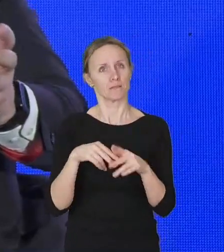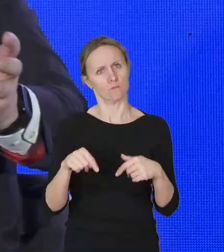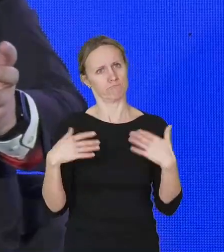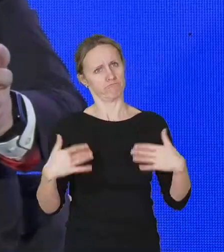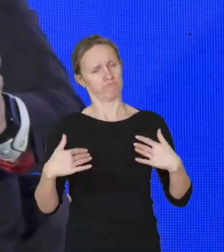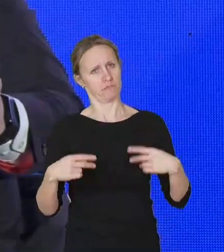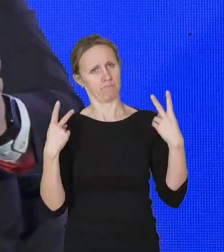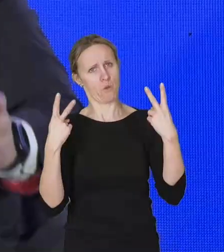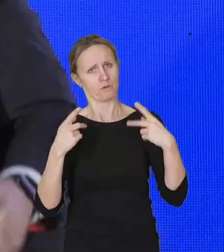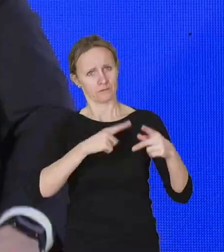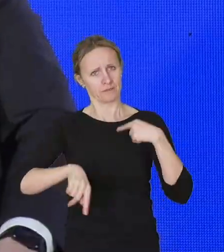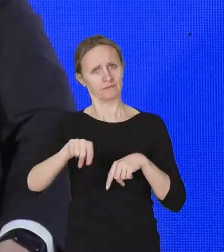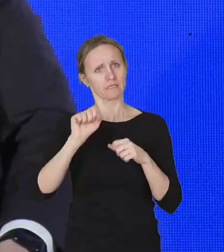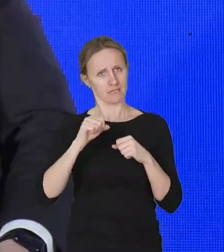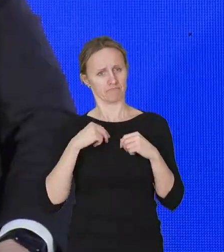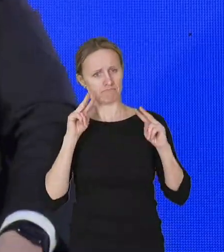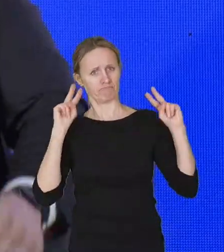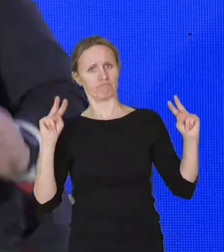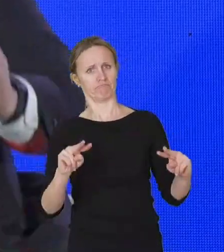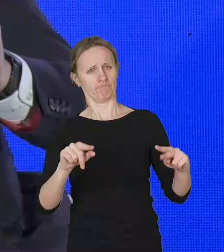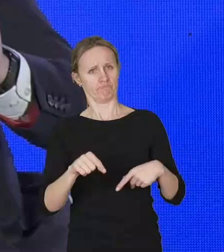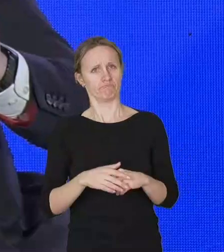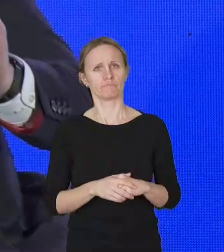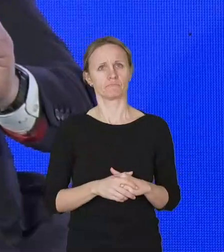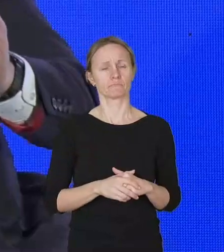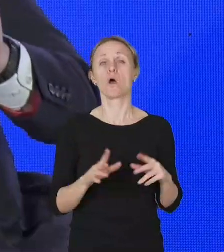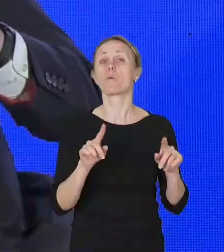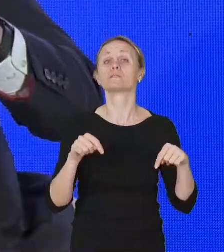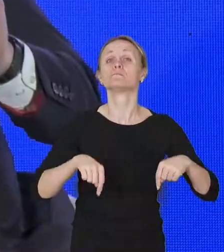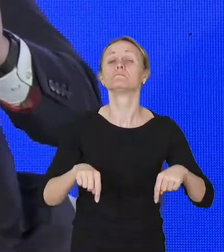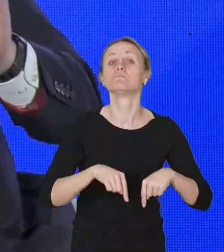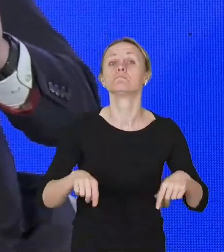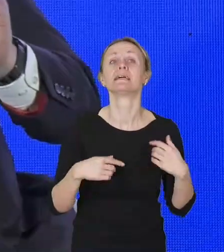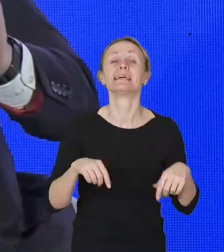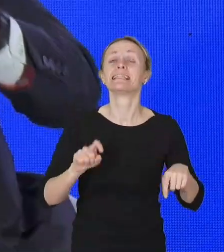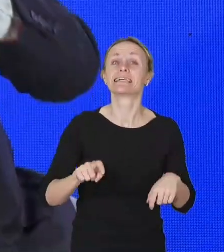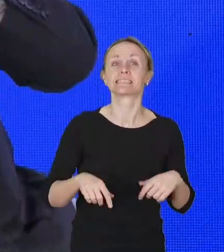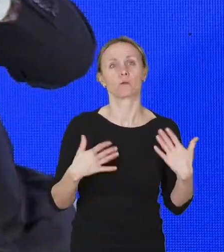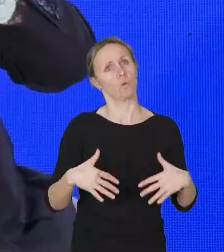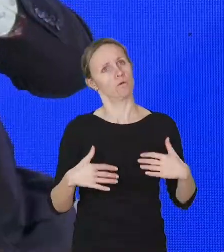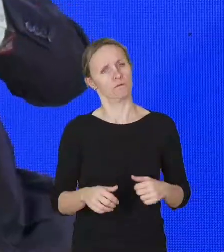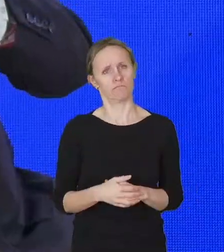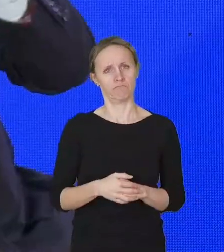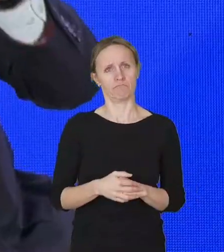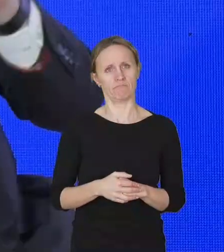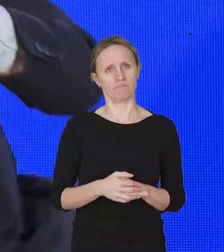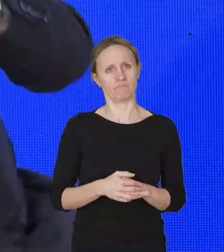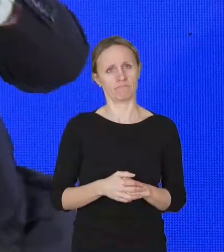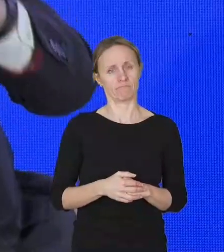is needed in this concert. And only if we tap on these